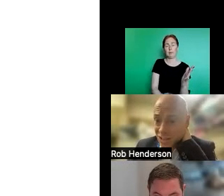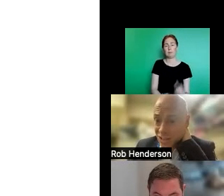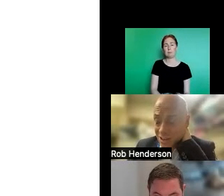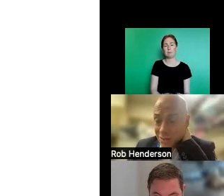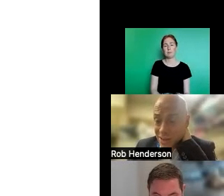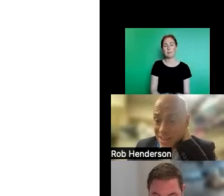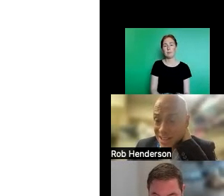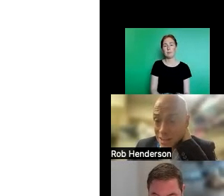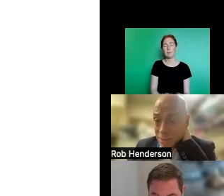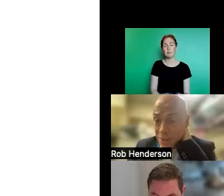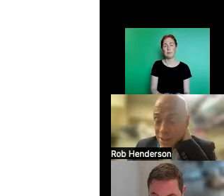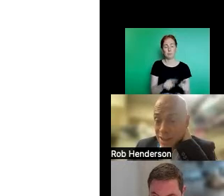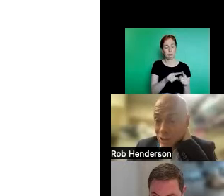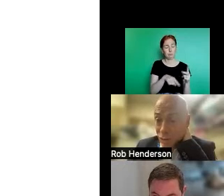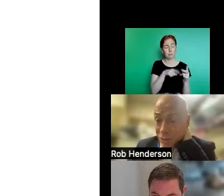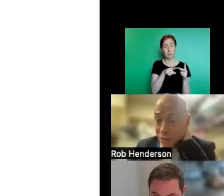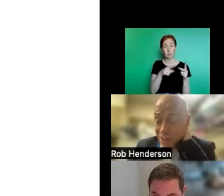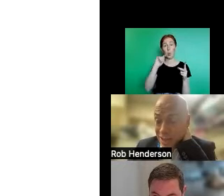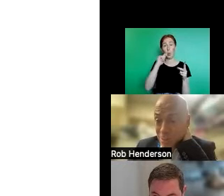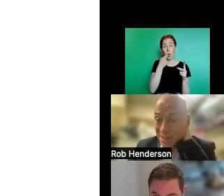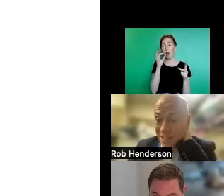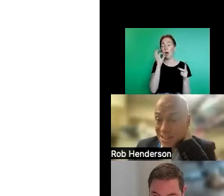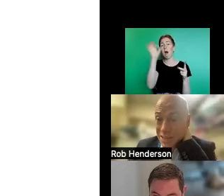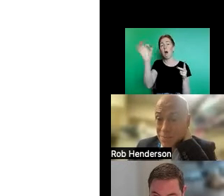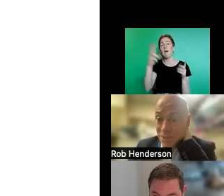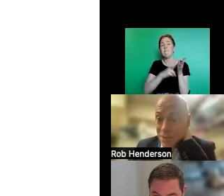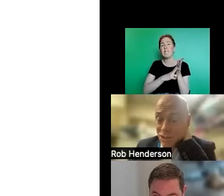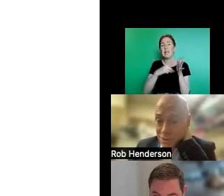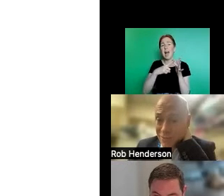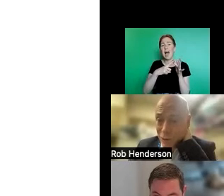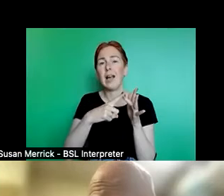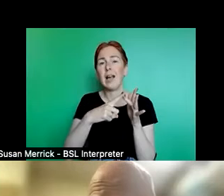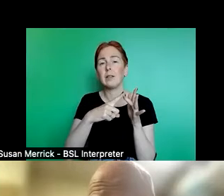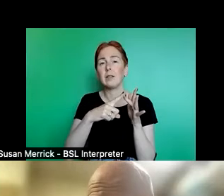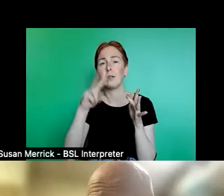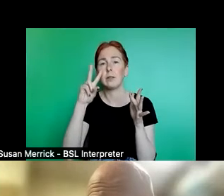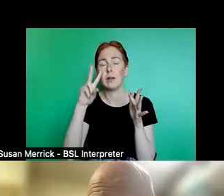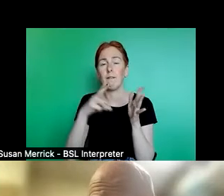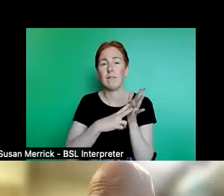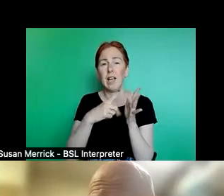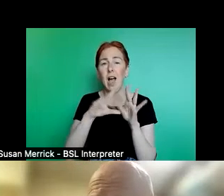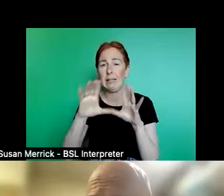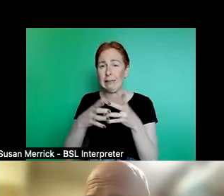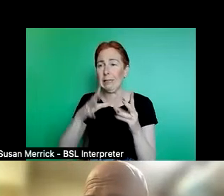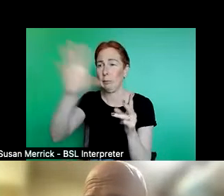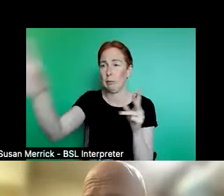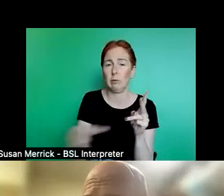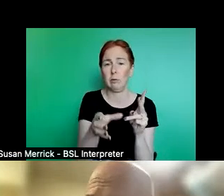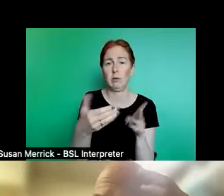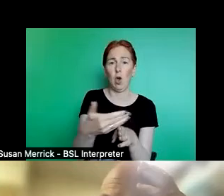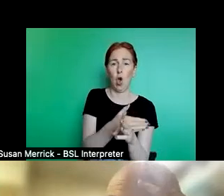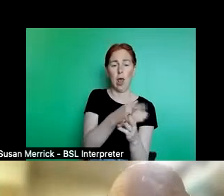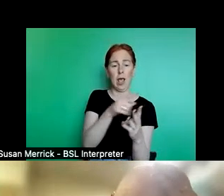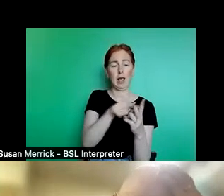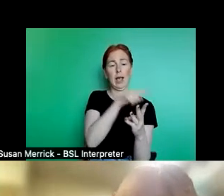VI teaching, the VI team, and often the MSI team to be involved early. And as many of you